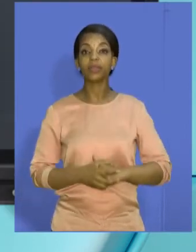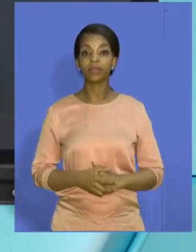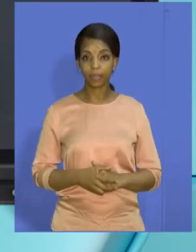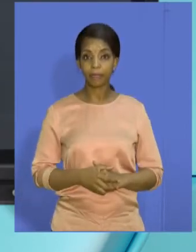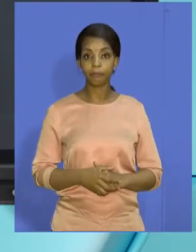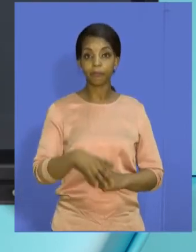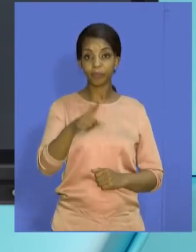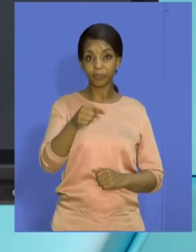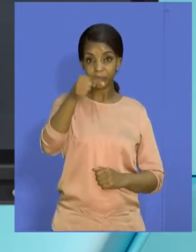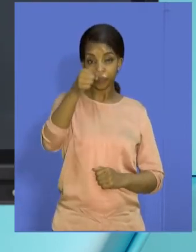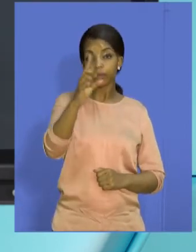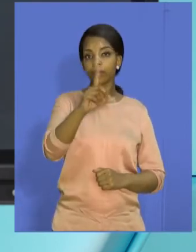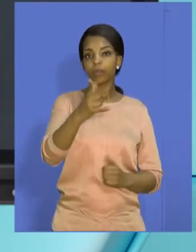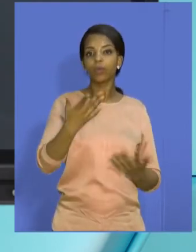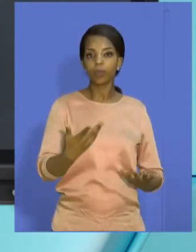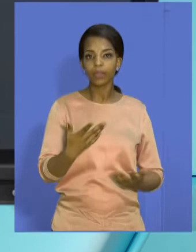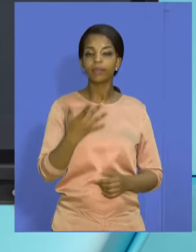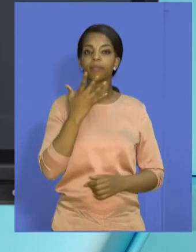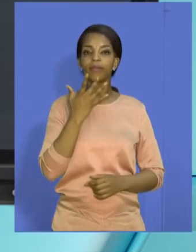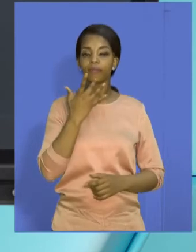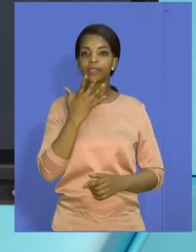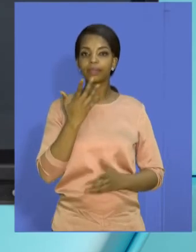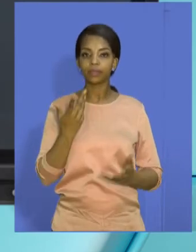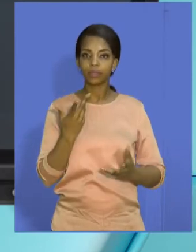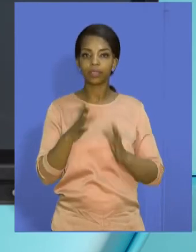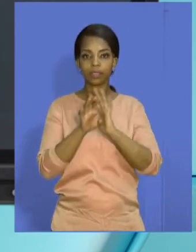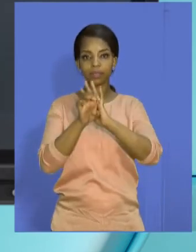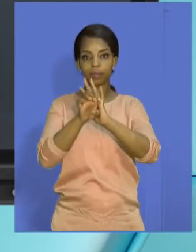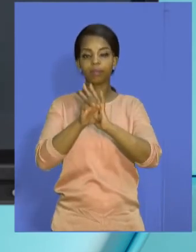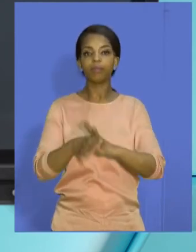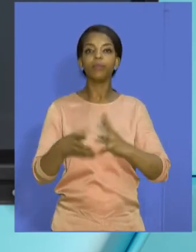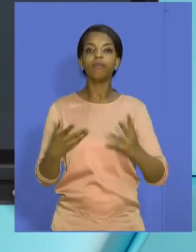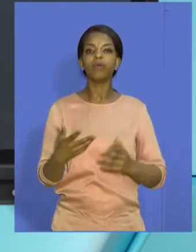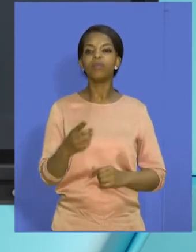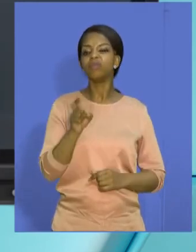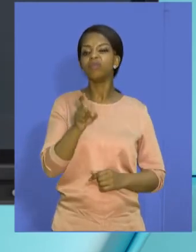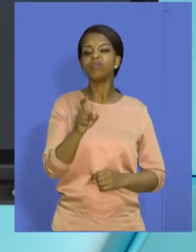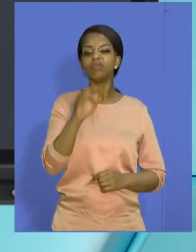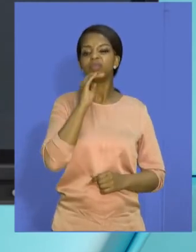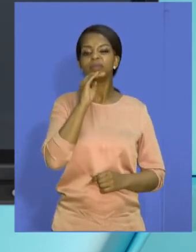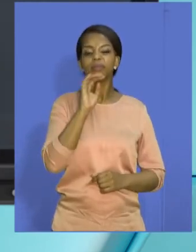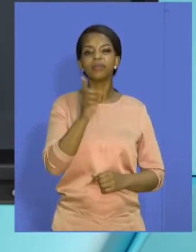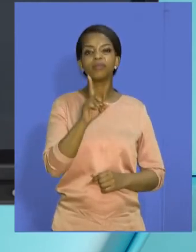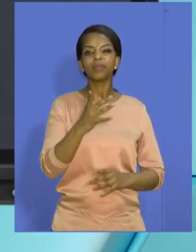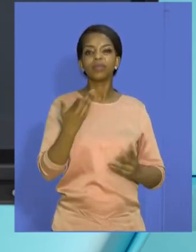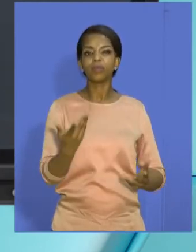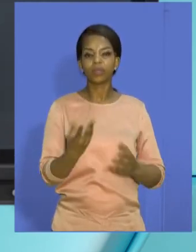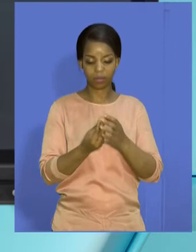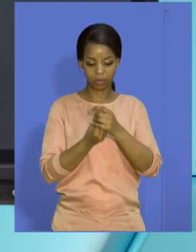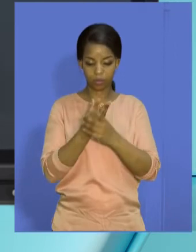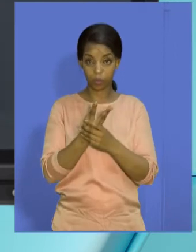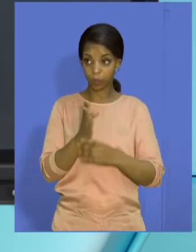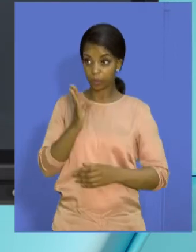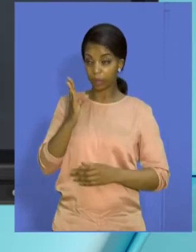perfect example of a very opposite thing to what it means to have growth in this particular example.